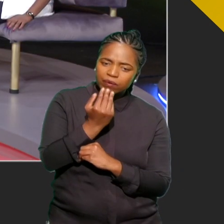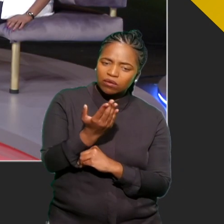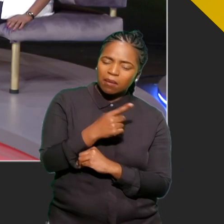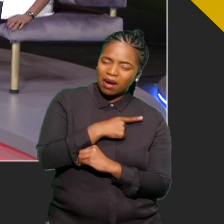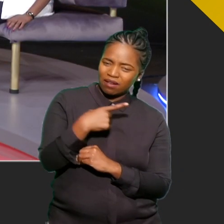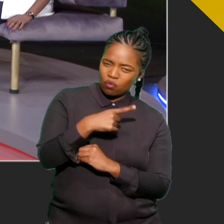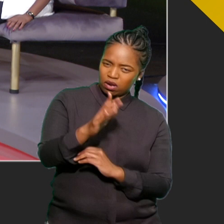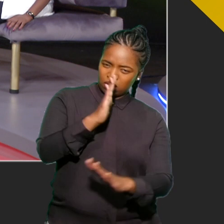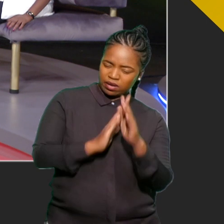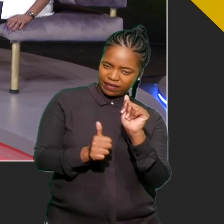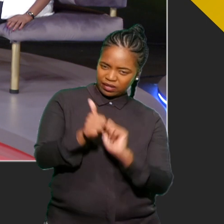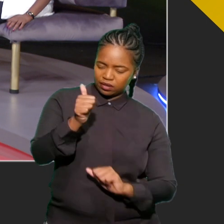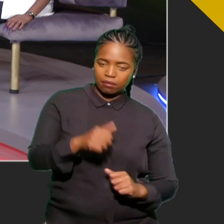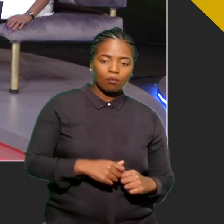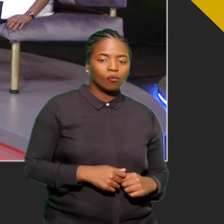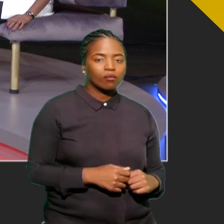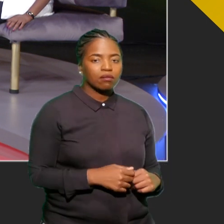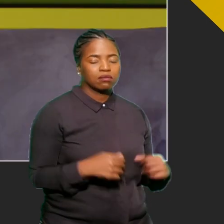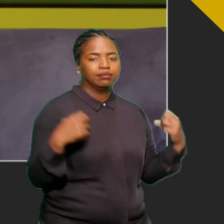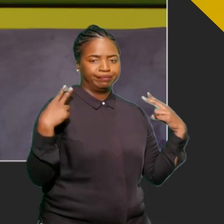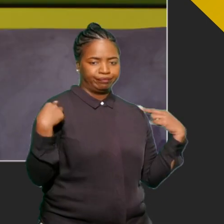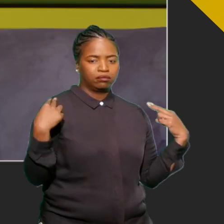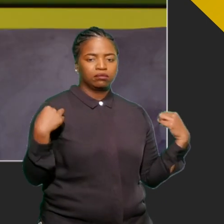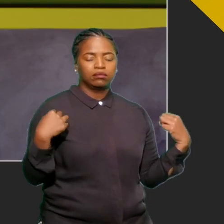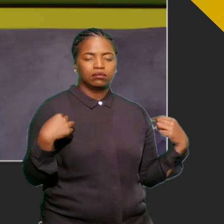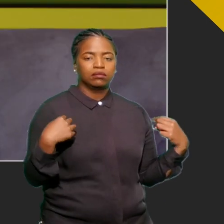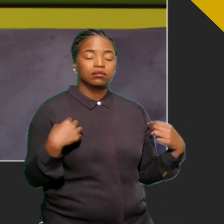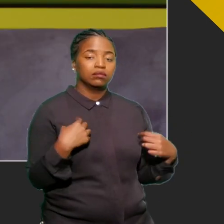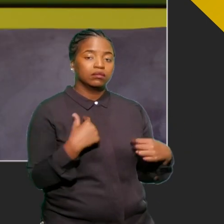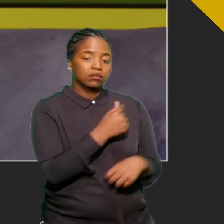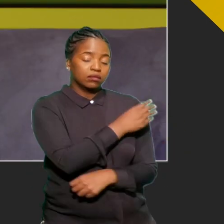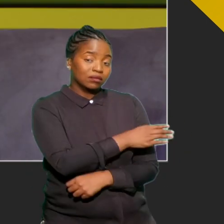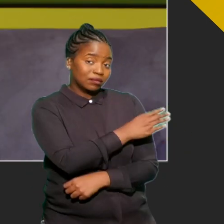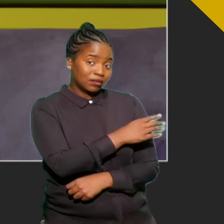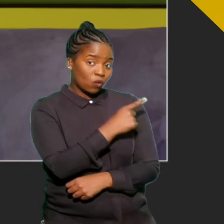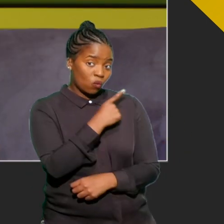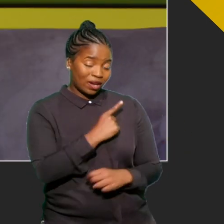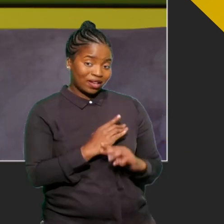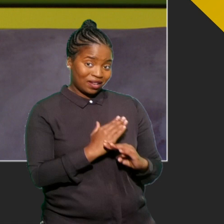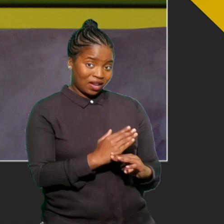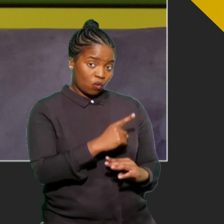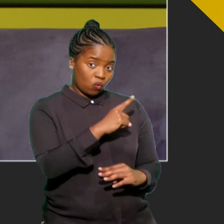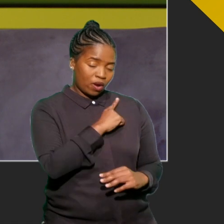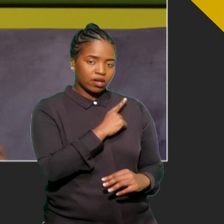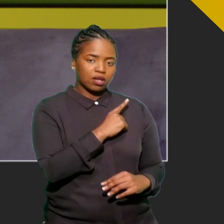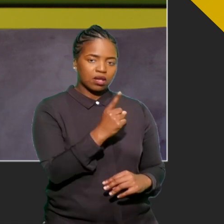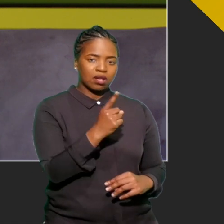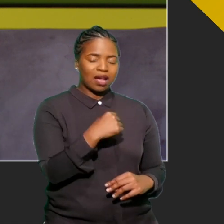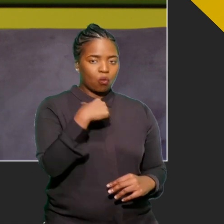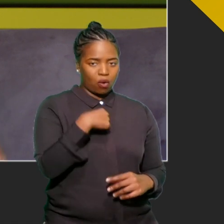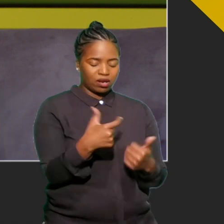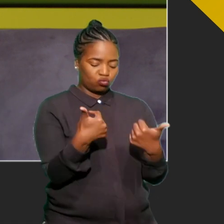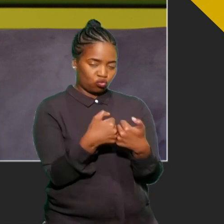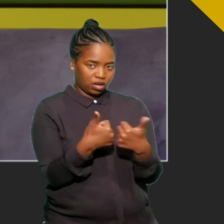kibatla neto mfetule eo. His sister na pila a ampoja ore o senjuru u prevent kiatara o kasi mpoja ore u thoma u